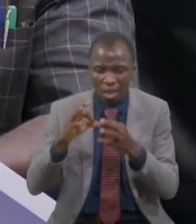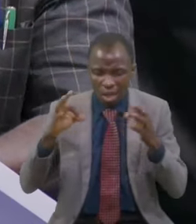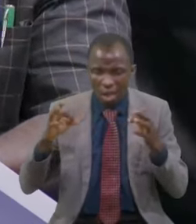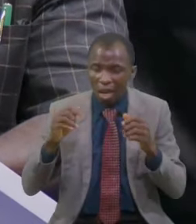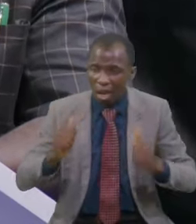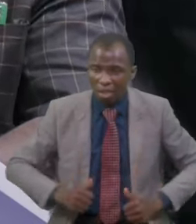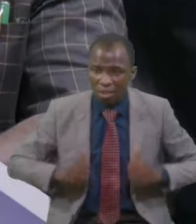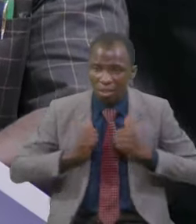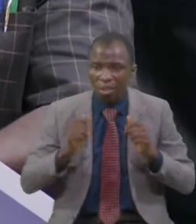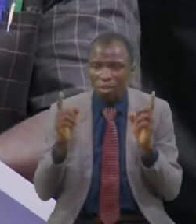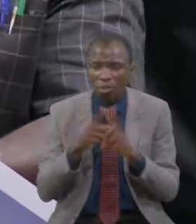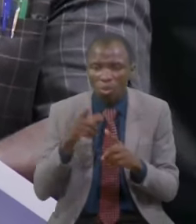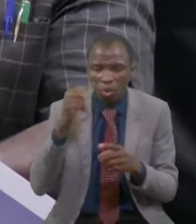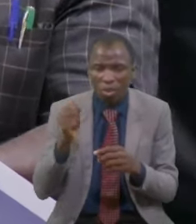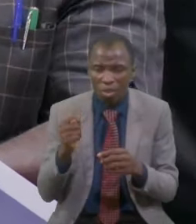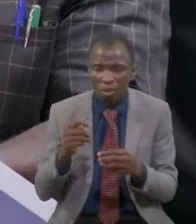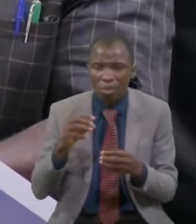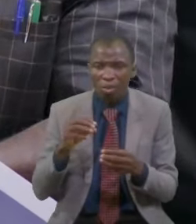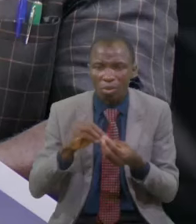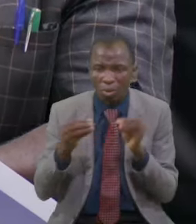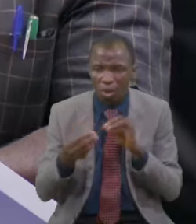or WhatsApp to